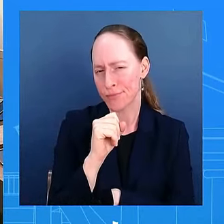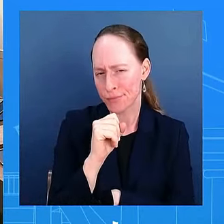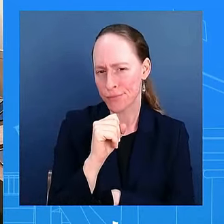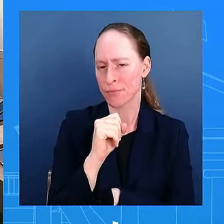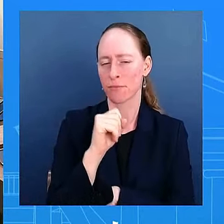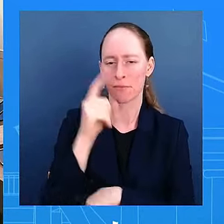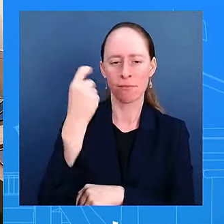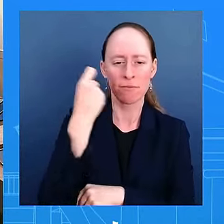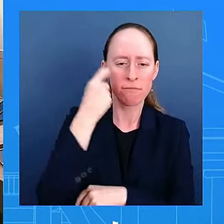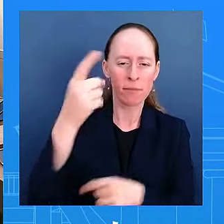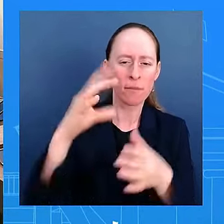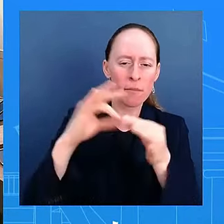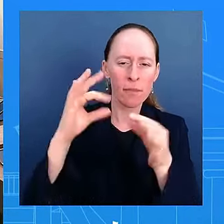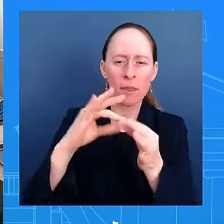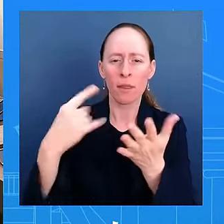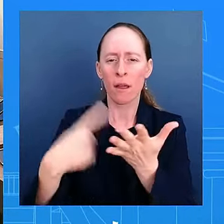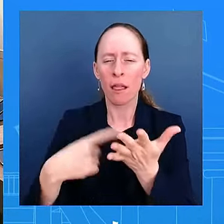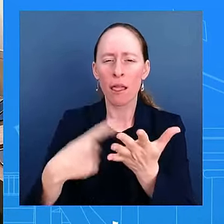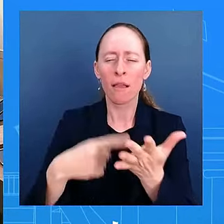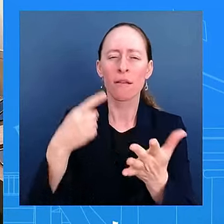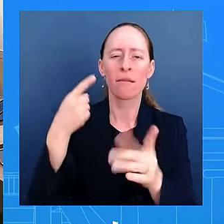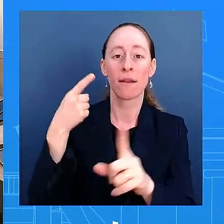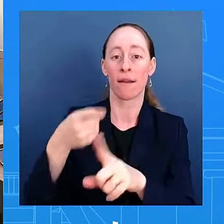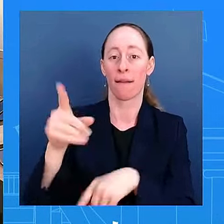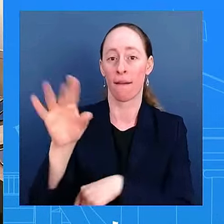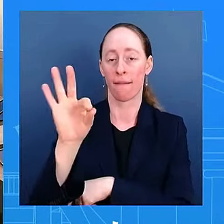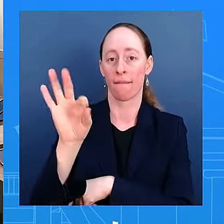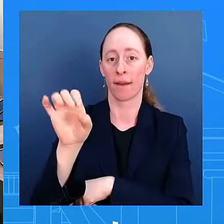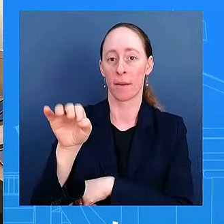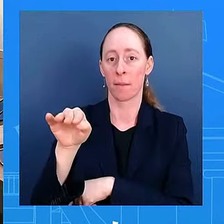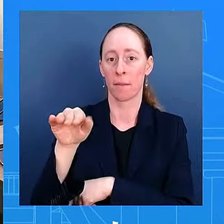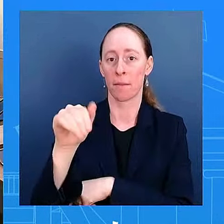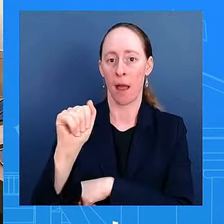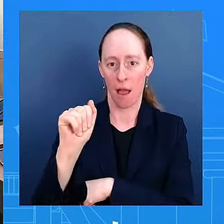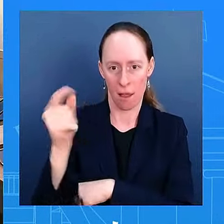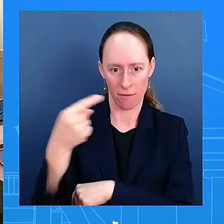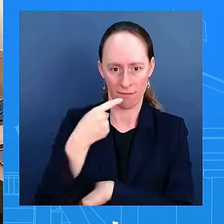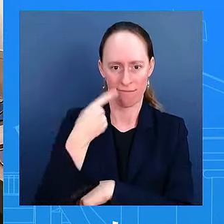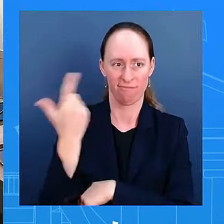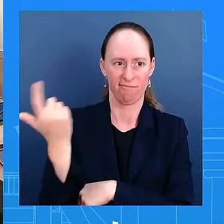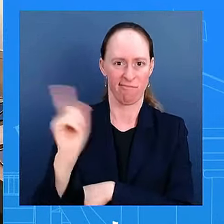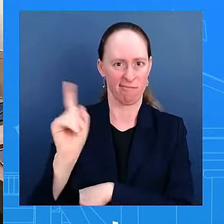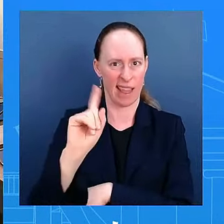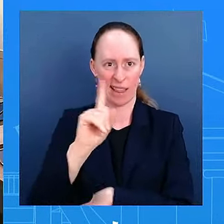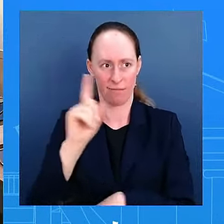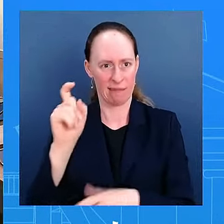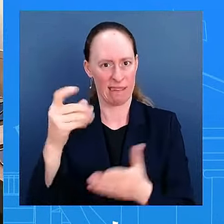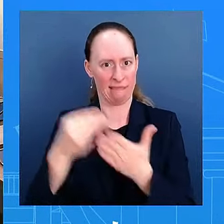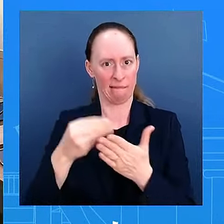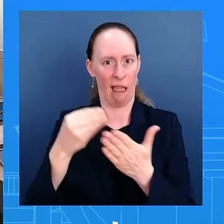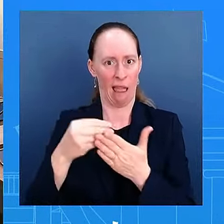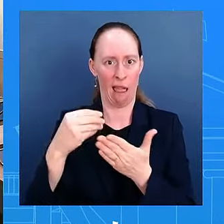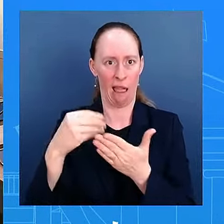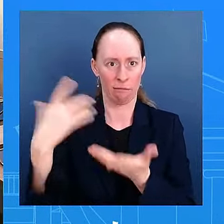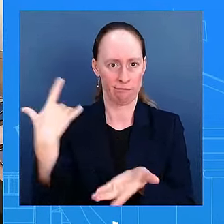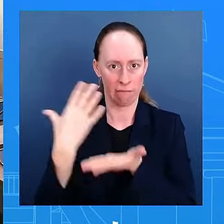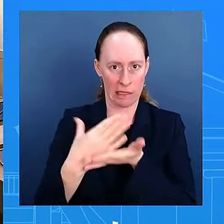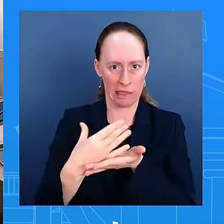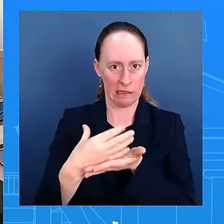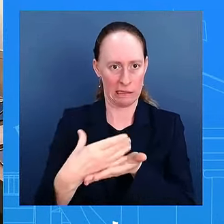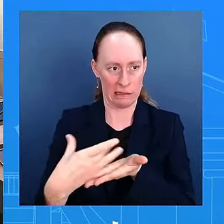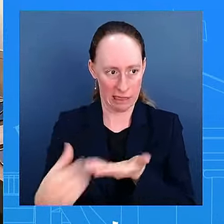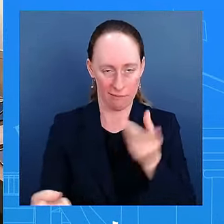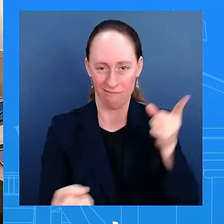FEMA, will need funds when Congress comes back. But if there is another disaster prior